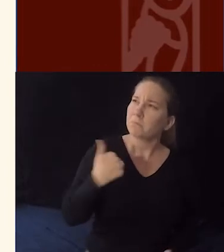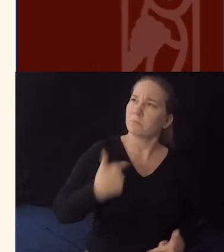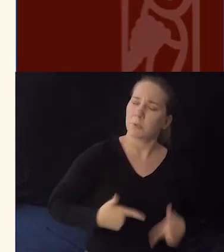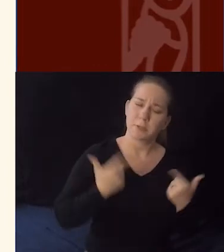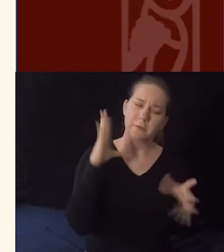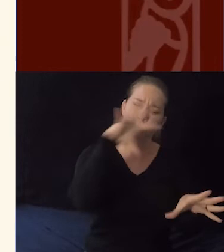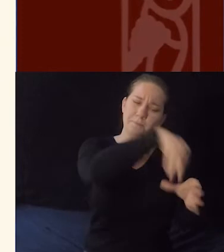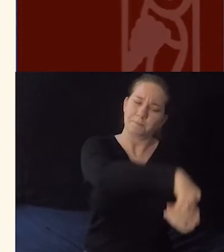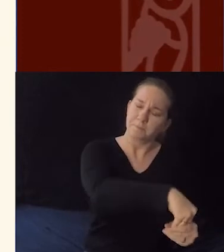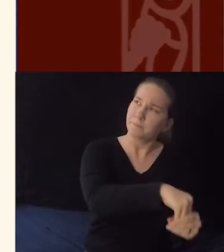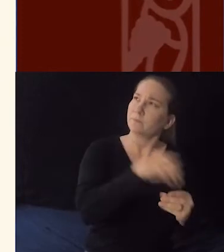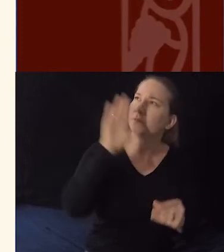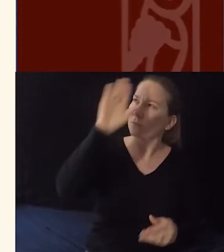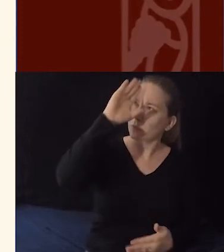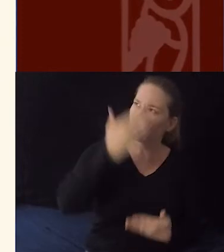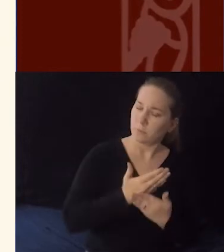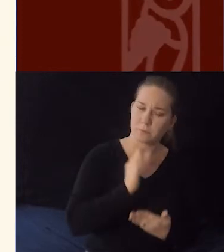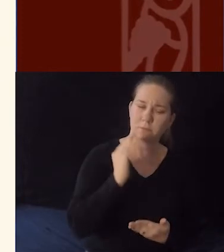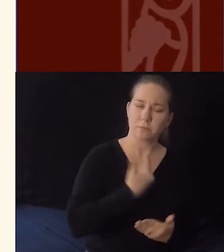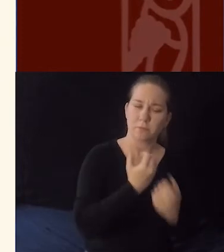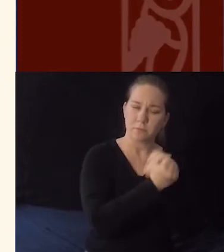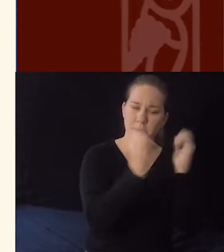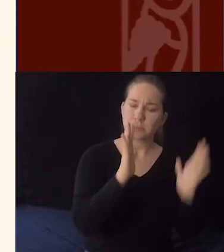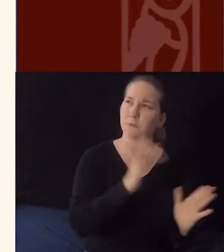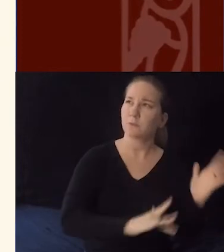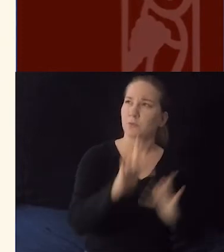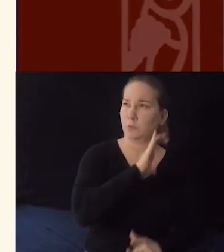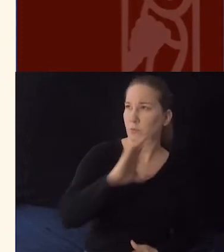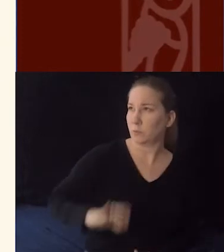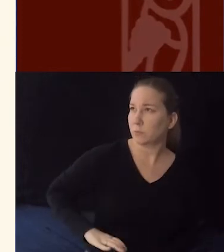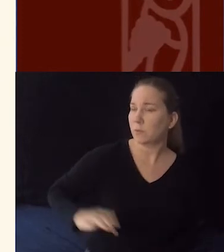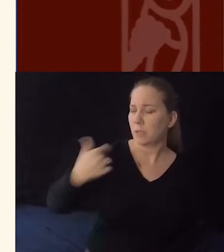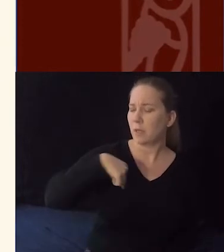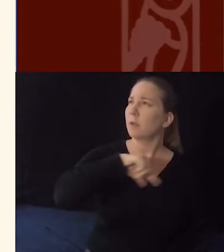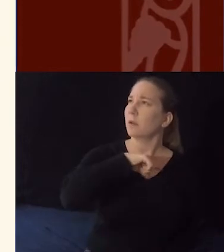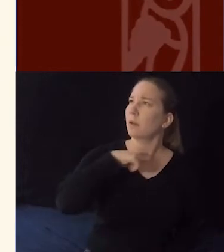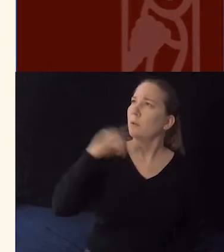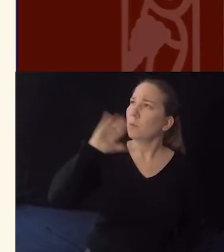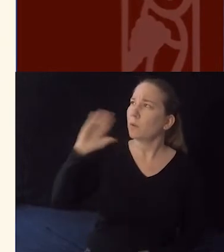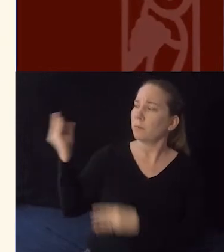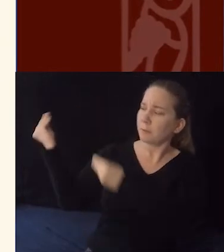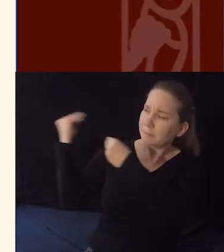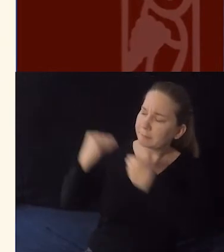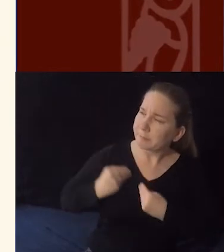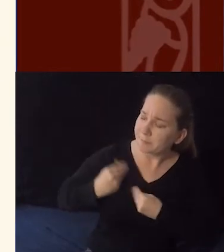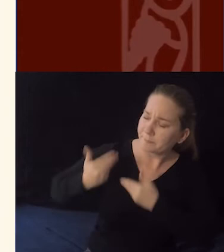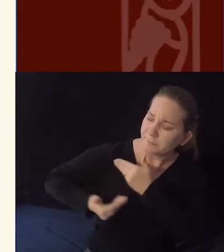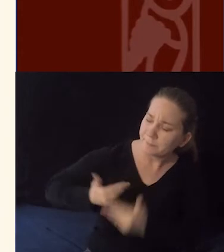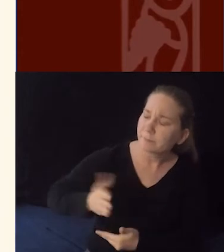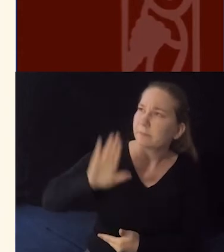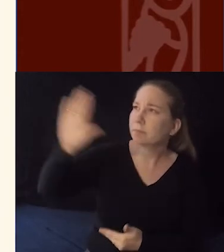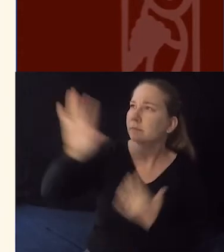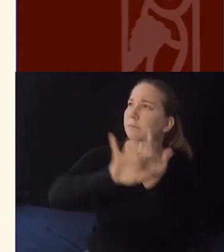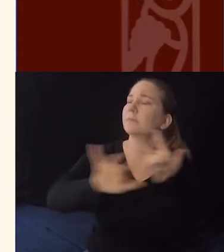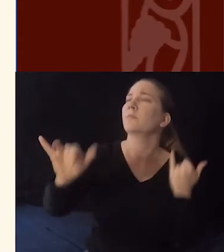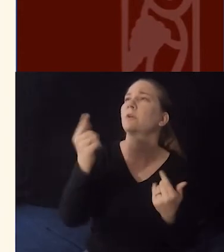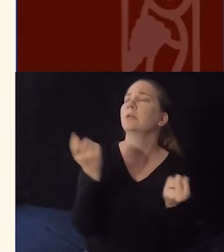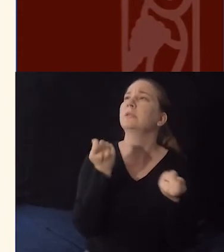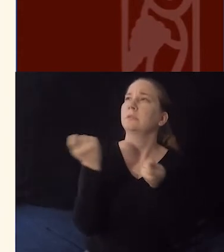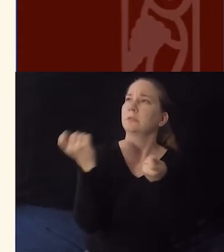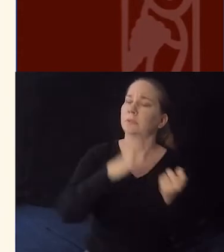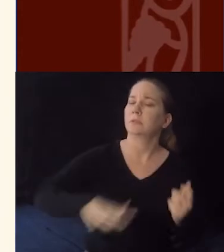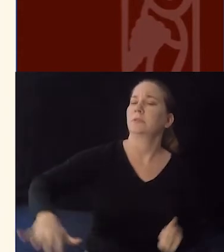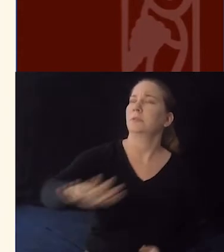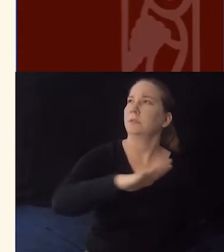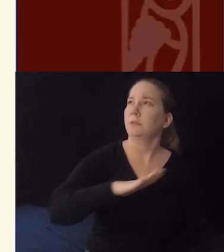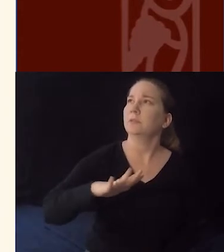living members of your Son, our Savior, Jesus Christ, and heirs of your eternal kingdom. Send us now into the world